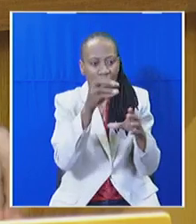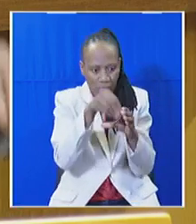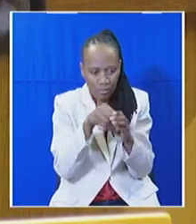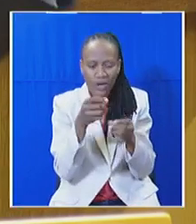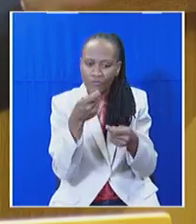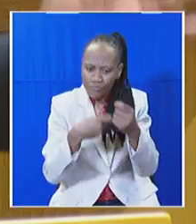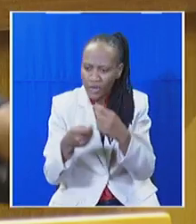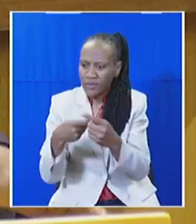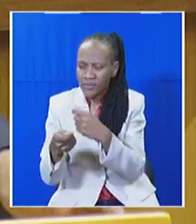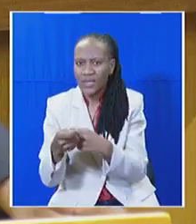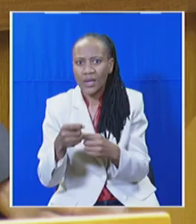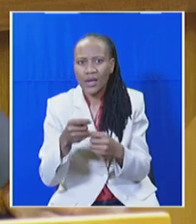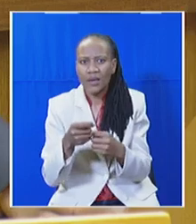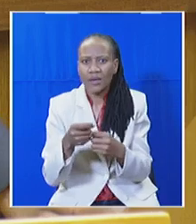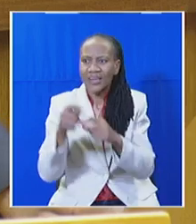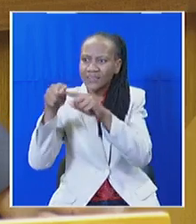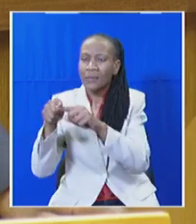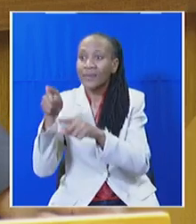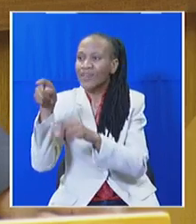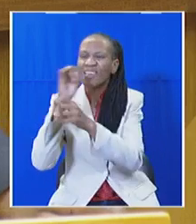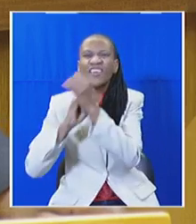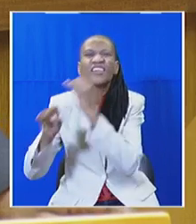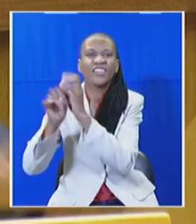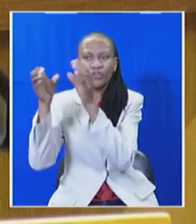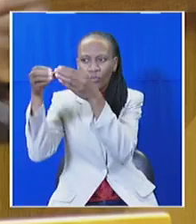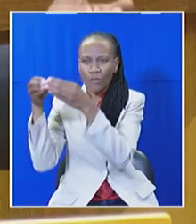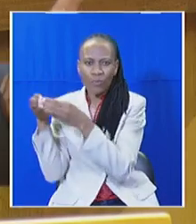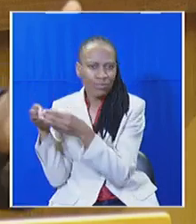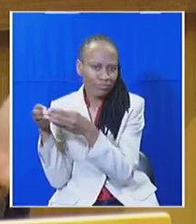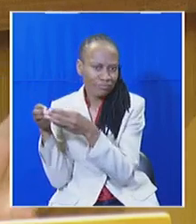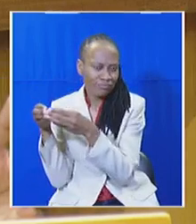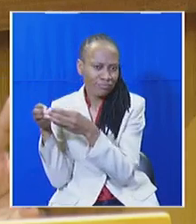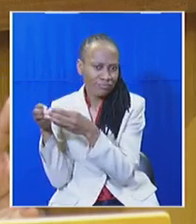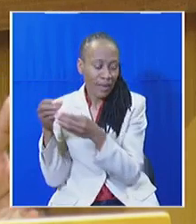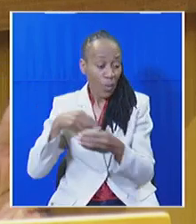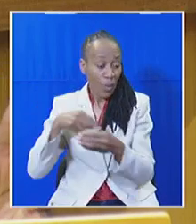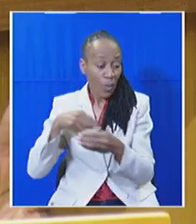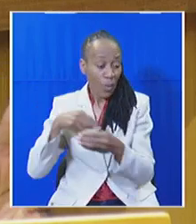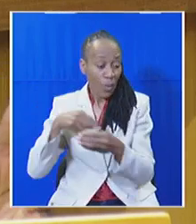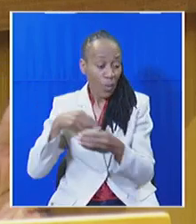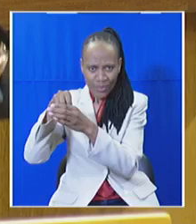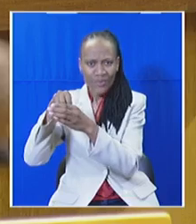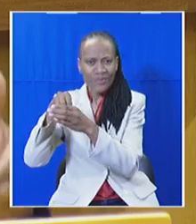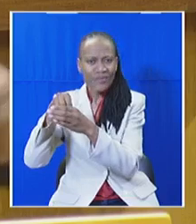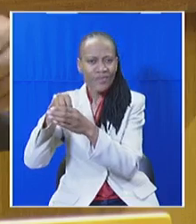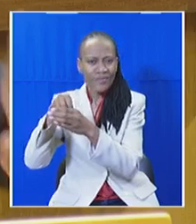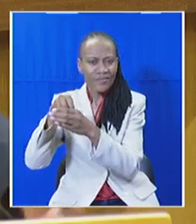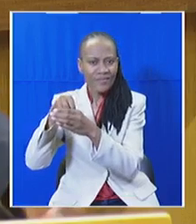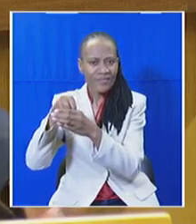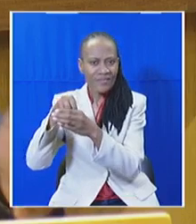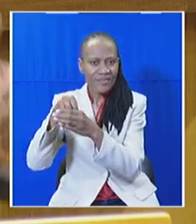determined by international organizations. So we are part of the process, be part